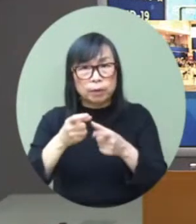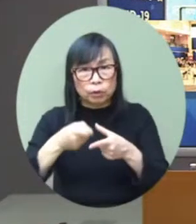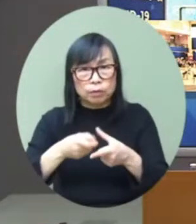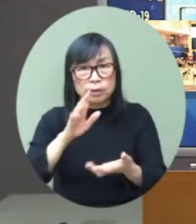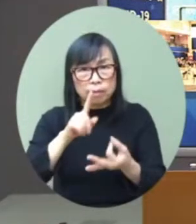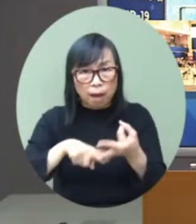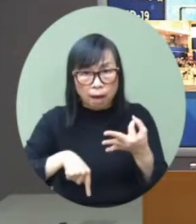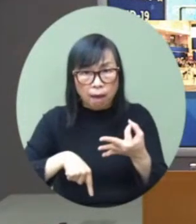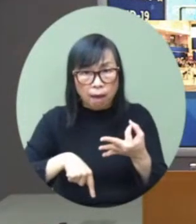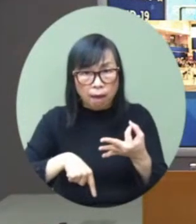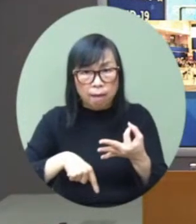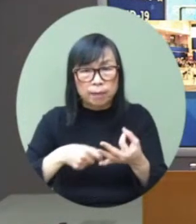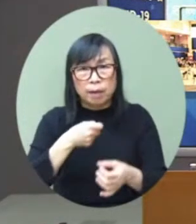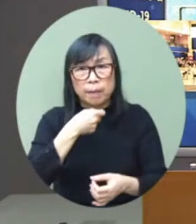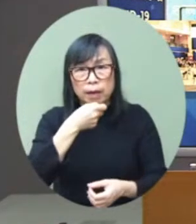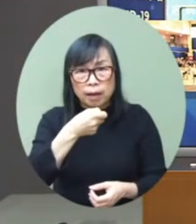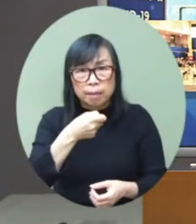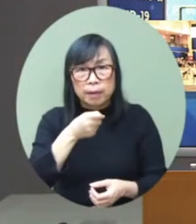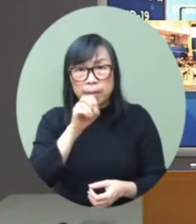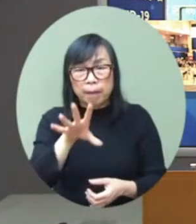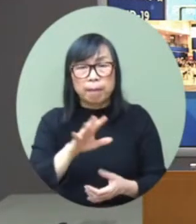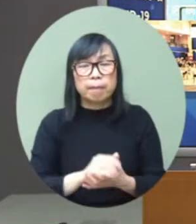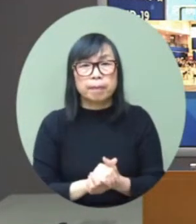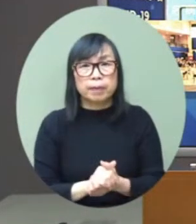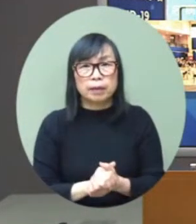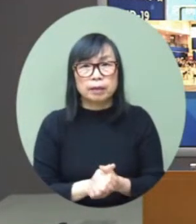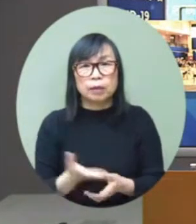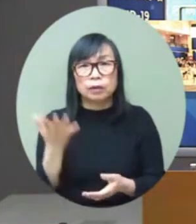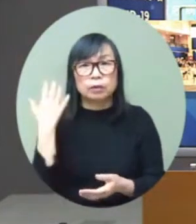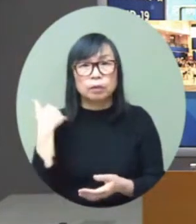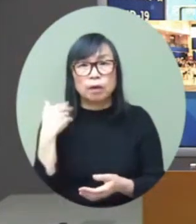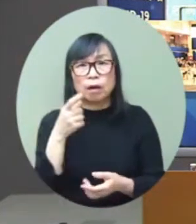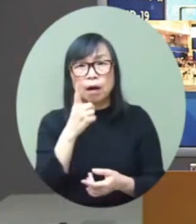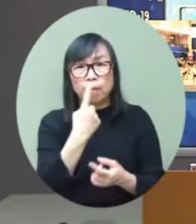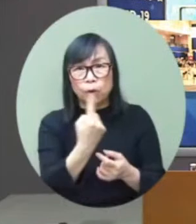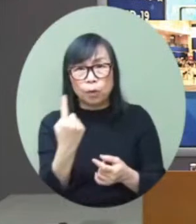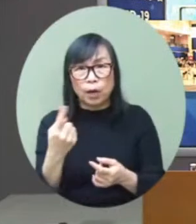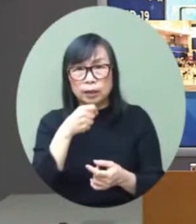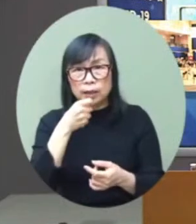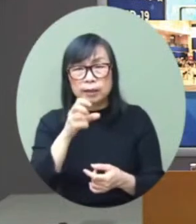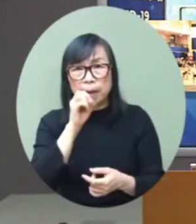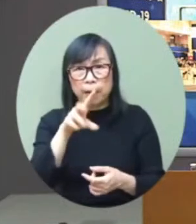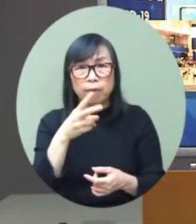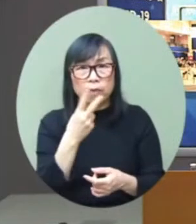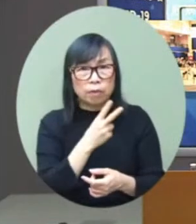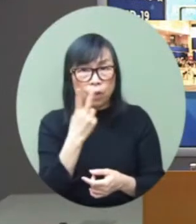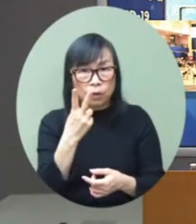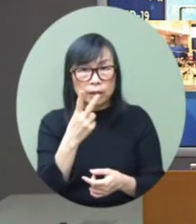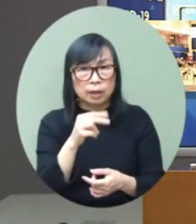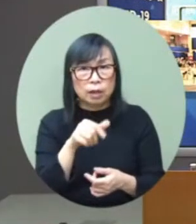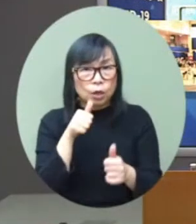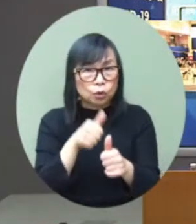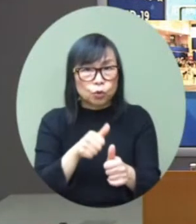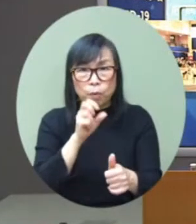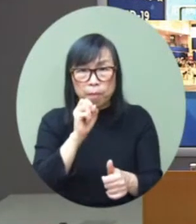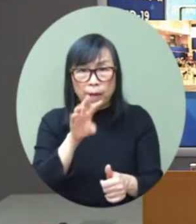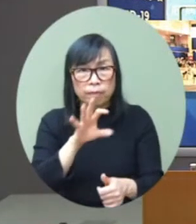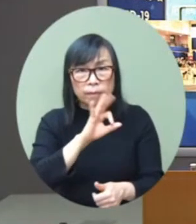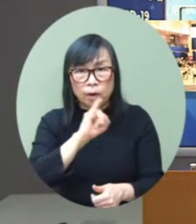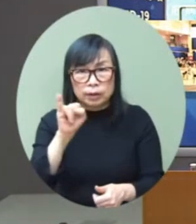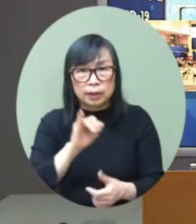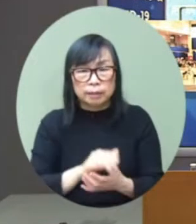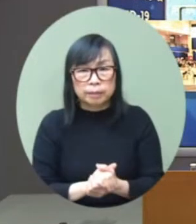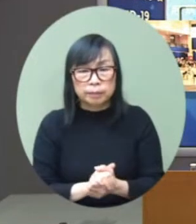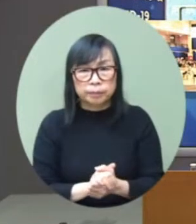and say the media you represent and speak through the microphone we provided. And maximum 2 questions and no